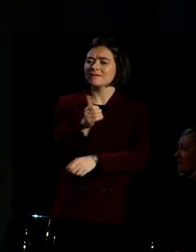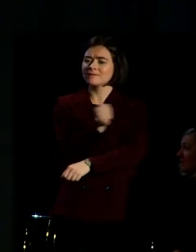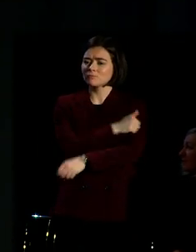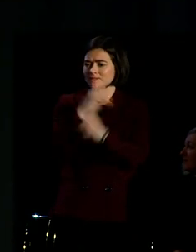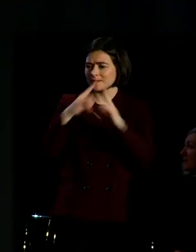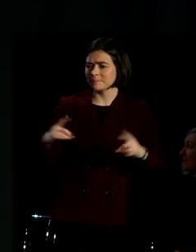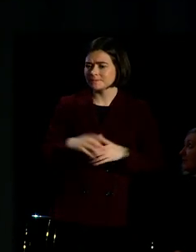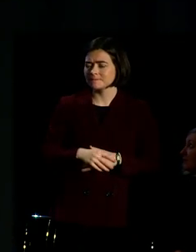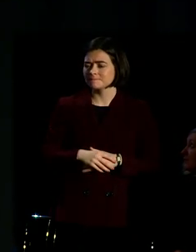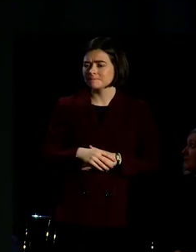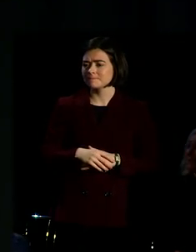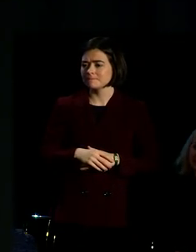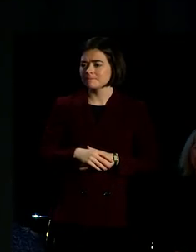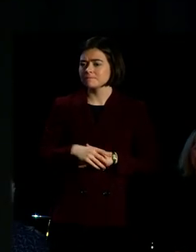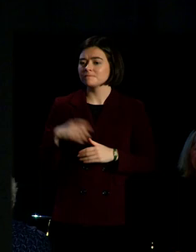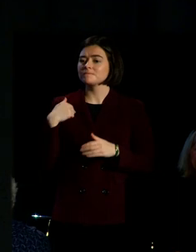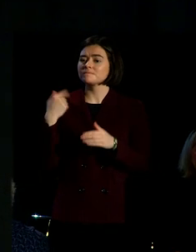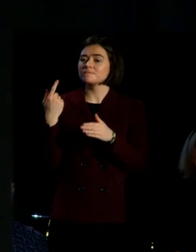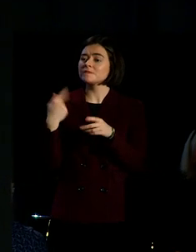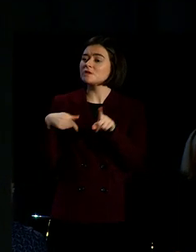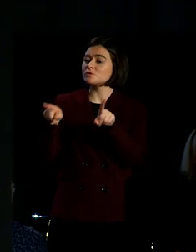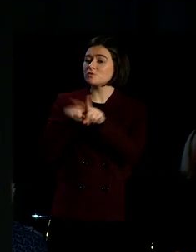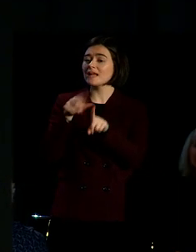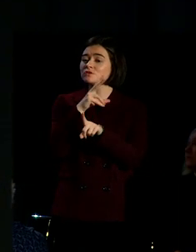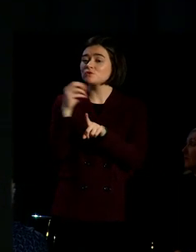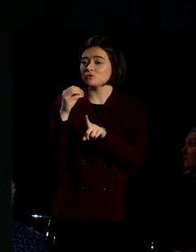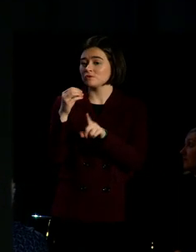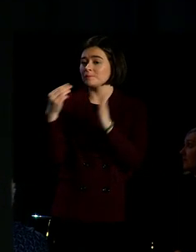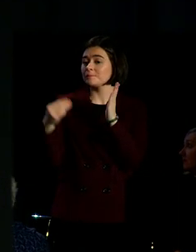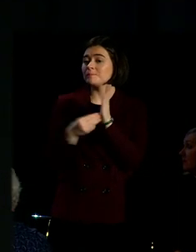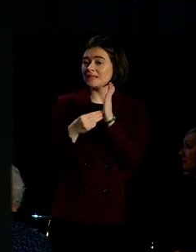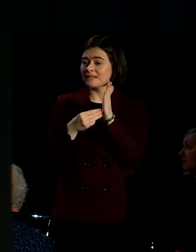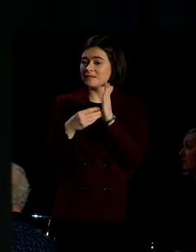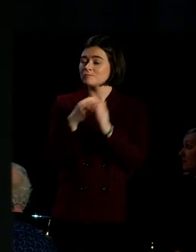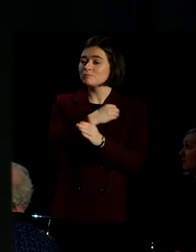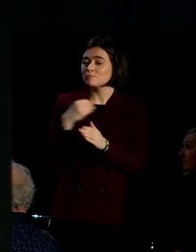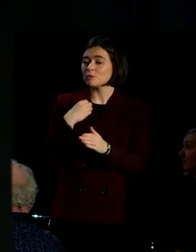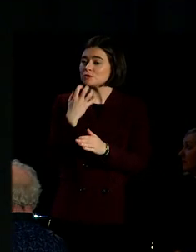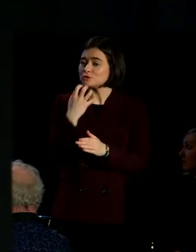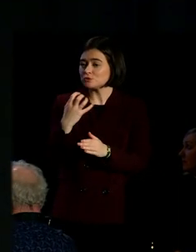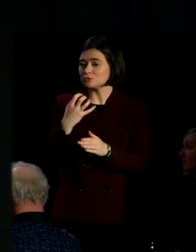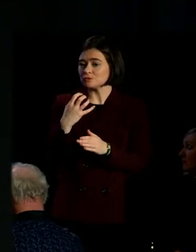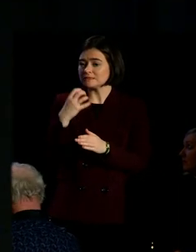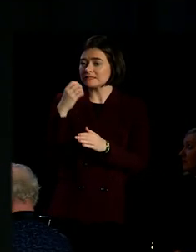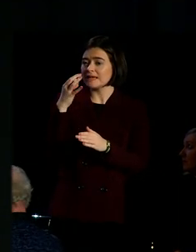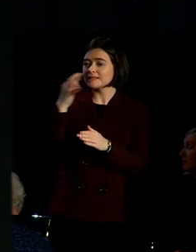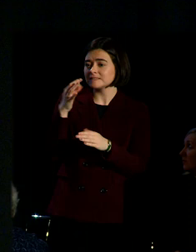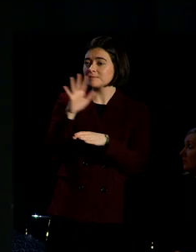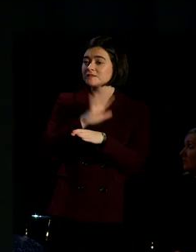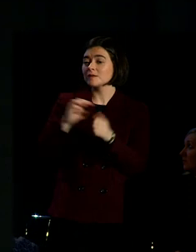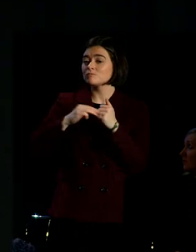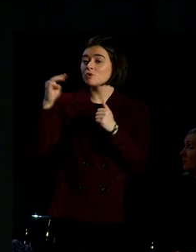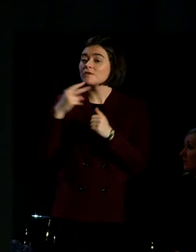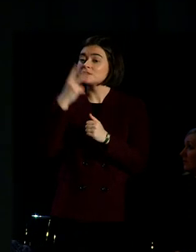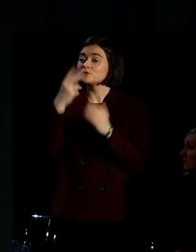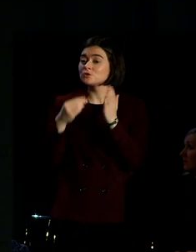camps. In addition to 3 million Polish Jews, it is estimated that more than